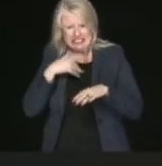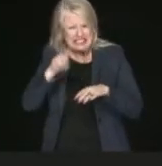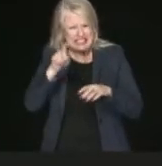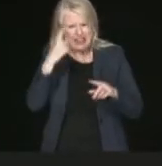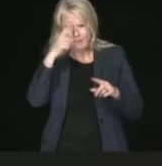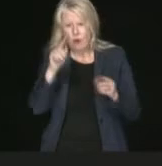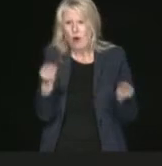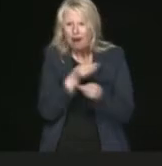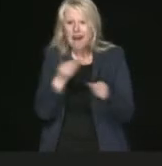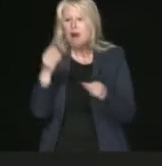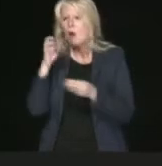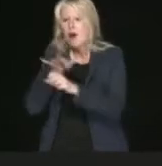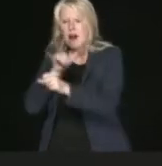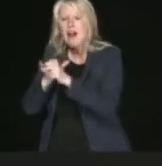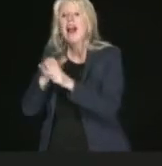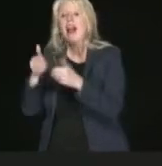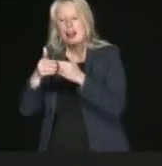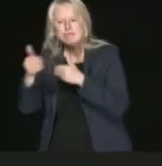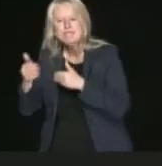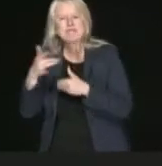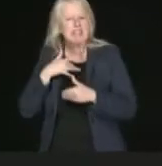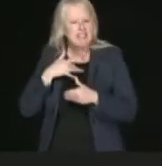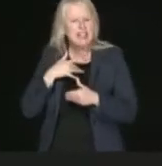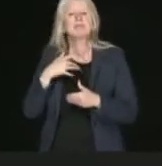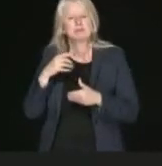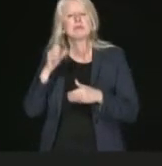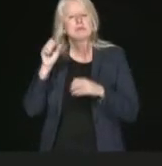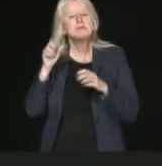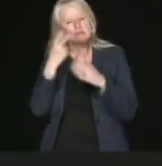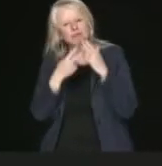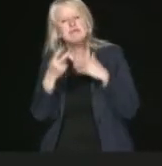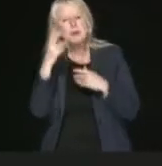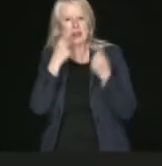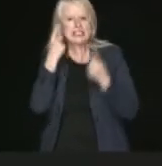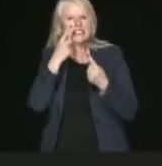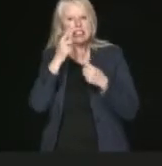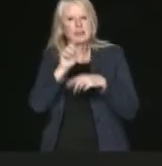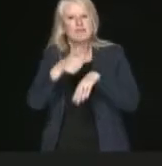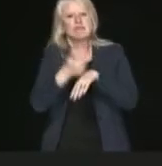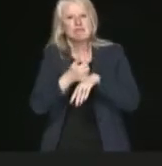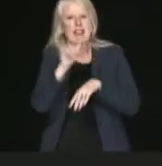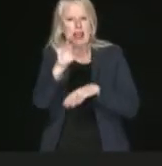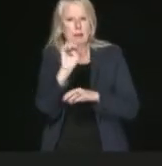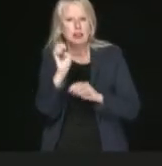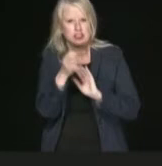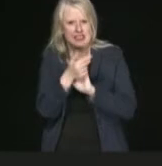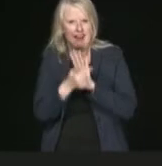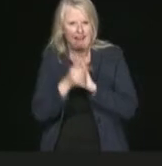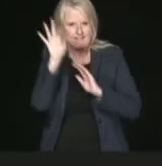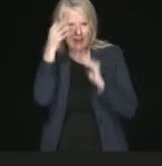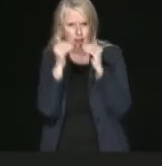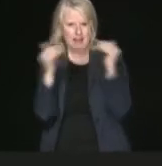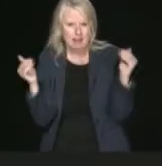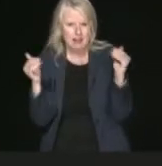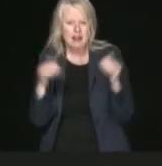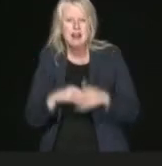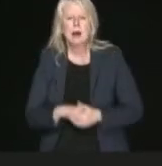necessary, then and only then do we consider the Emergency Measures Act. But as I've said, it is